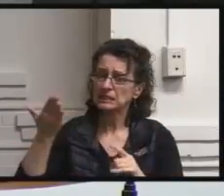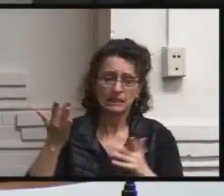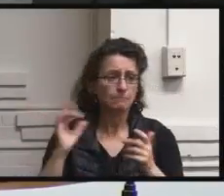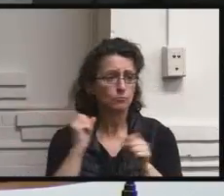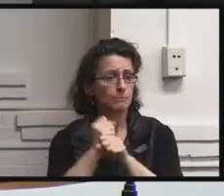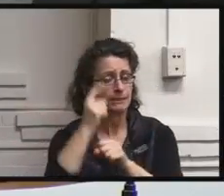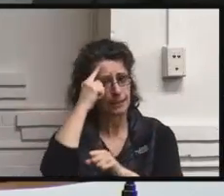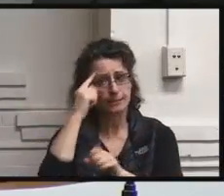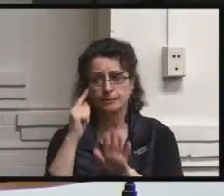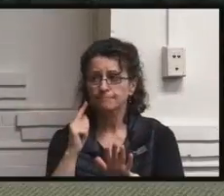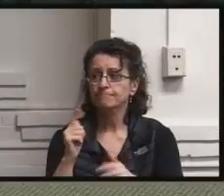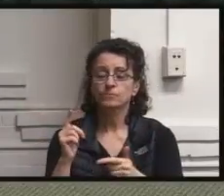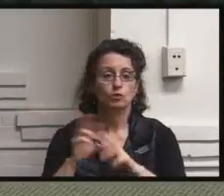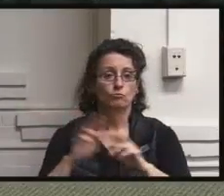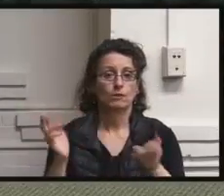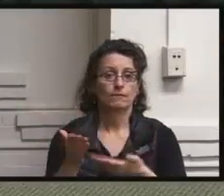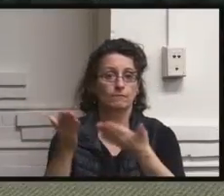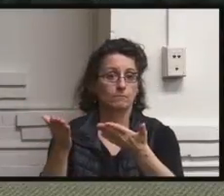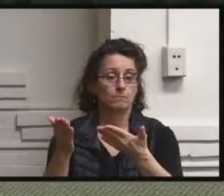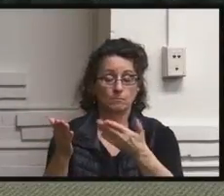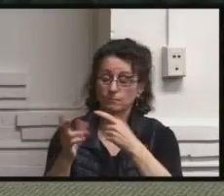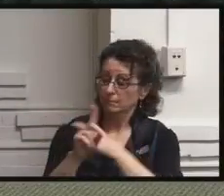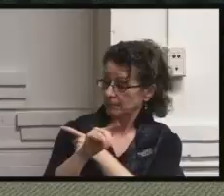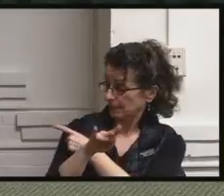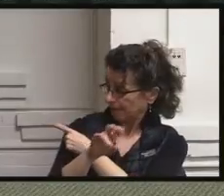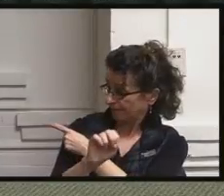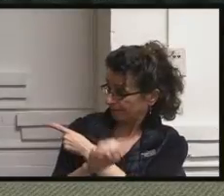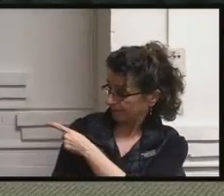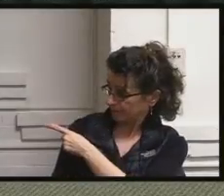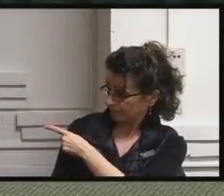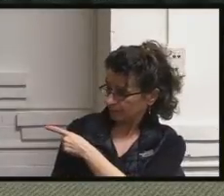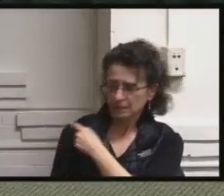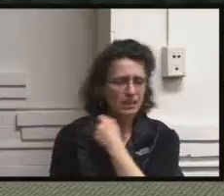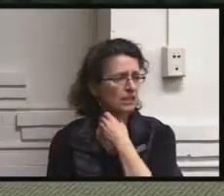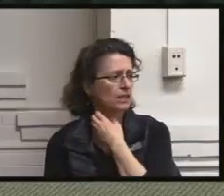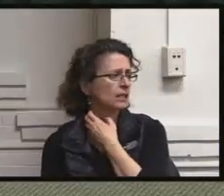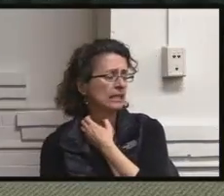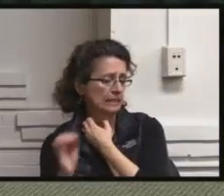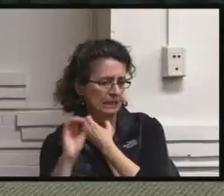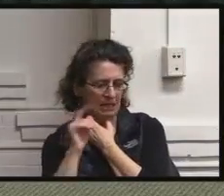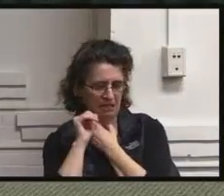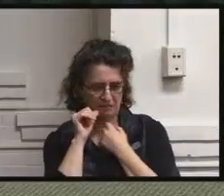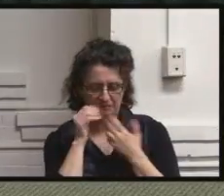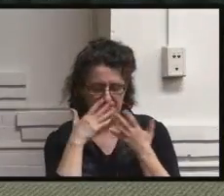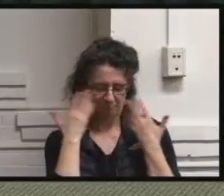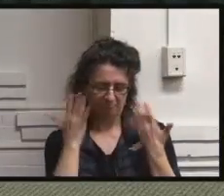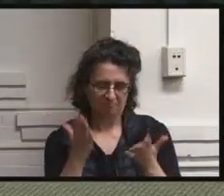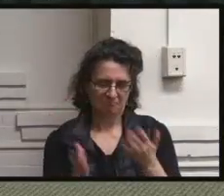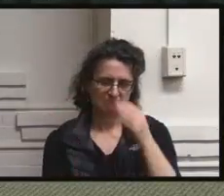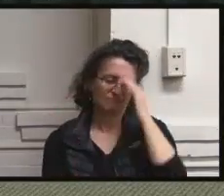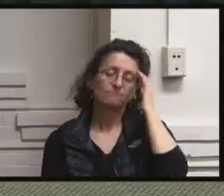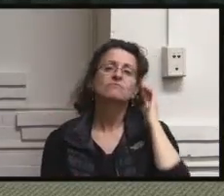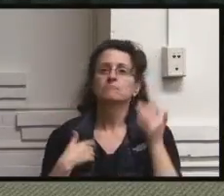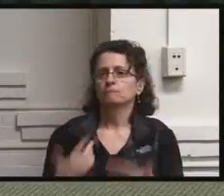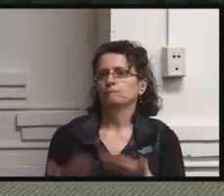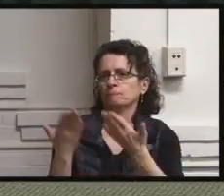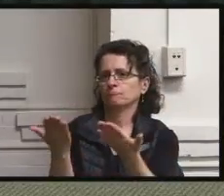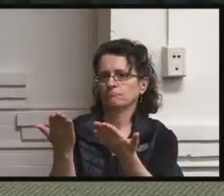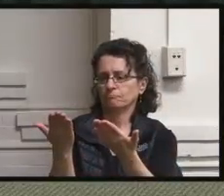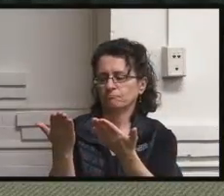We're ready for motion. Want to make that motion too, Dave, or do you want somebody else to? I don't have it on the tip of my tongue. Well, I move that